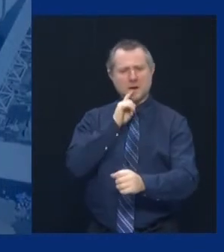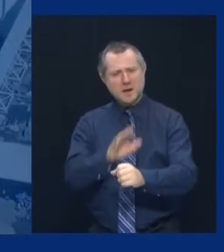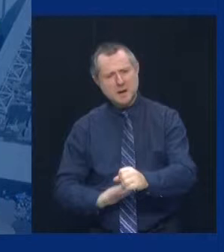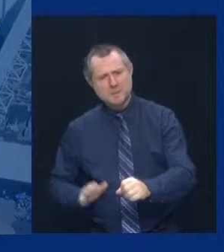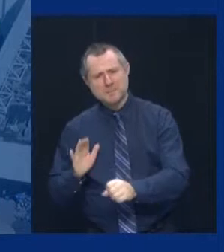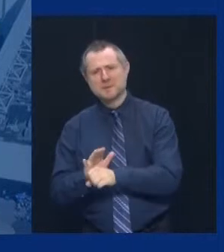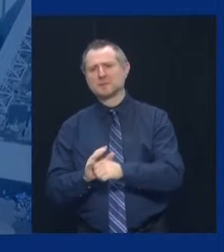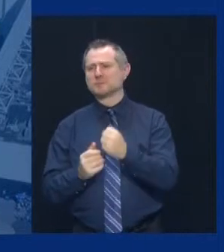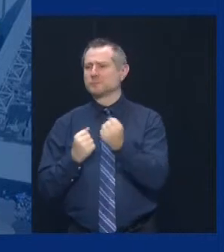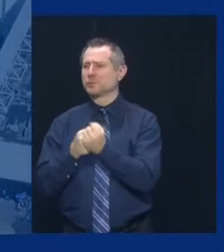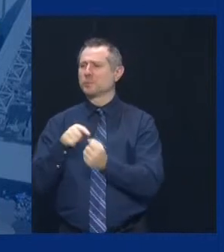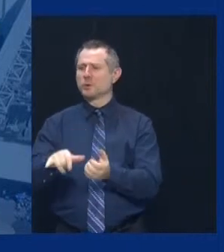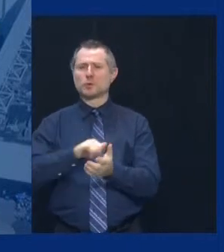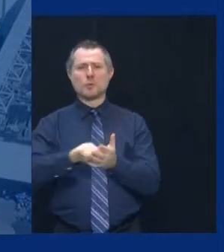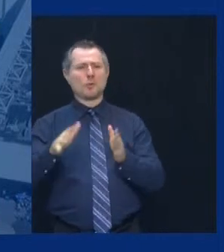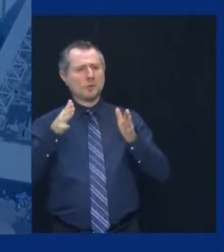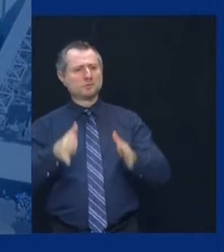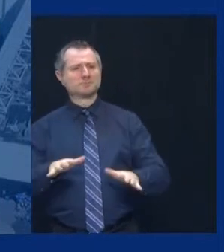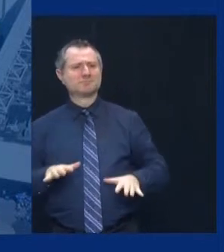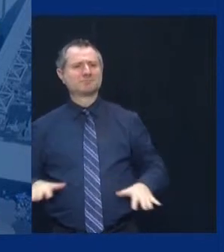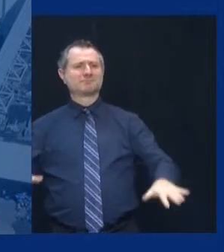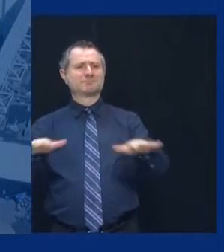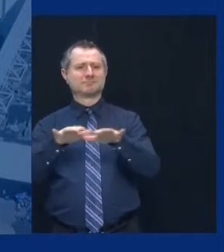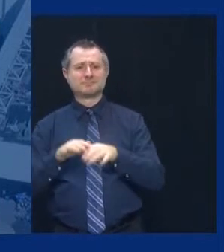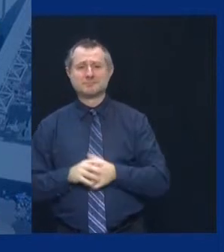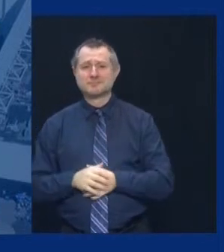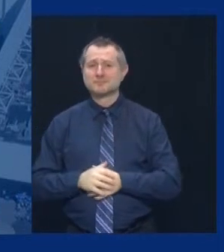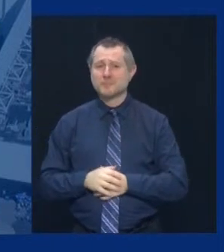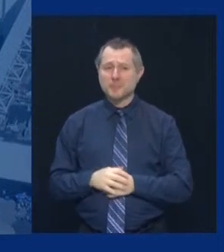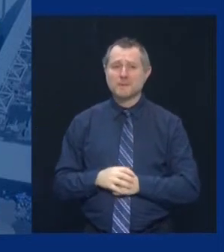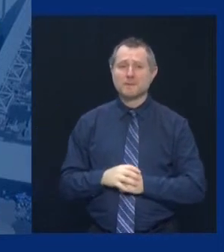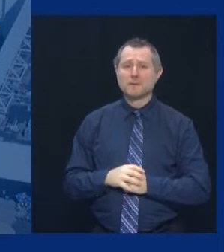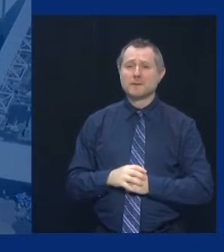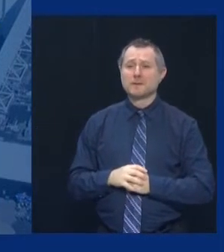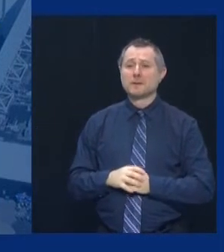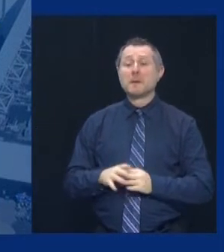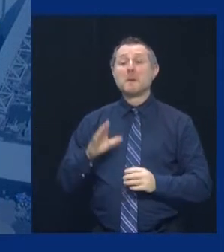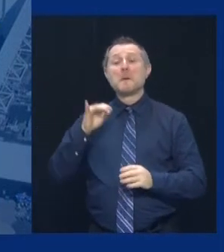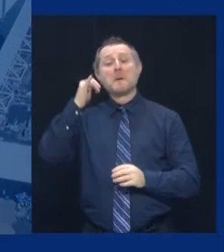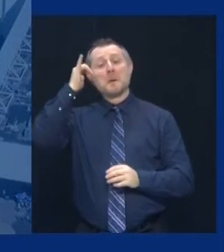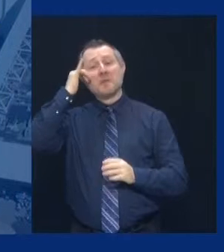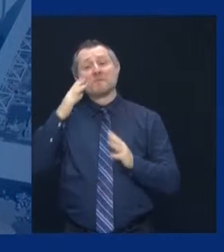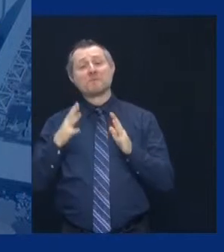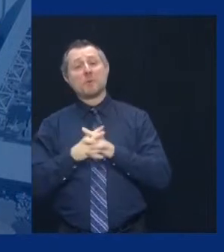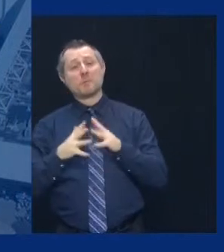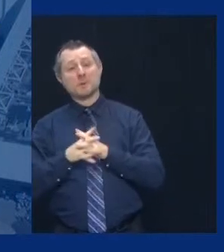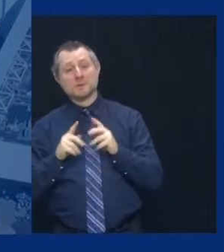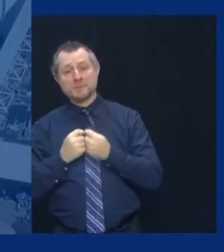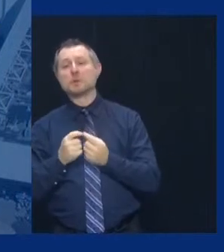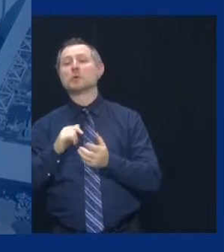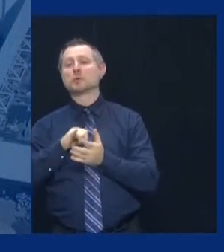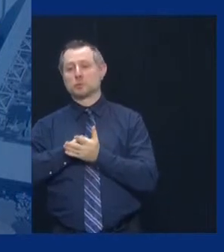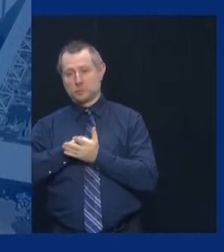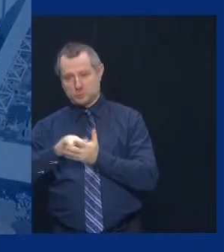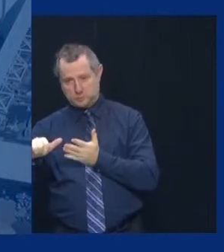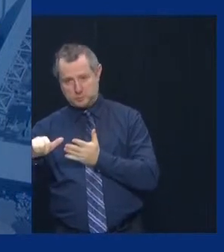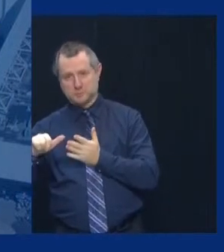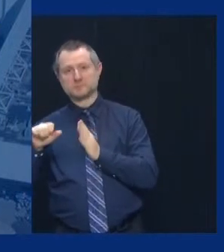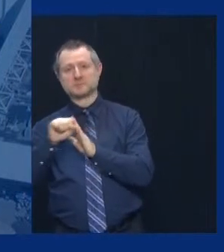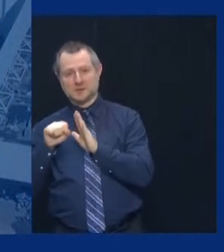So I thank them very much. The bills in the New York State Department of Health continue to work together to develop a pilot